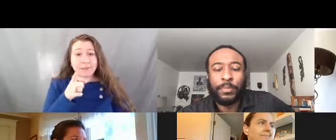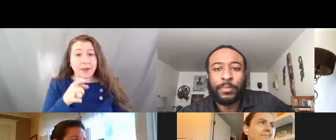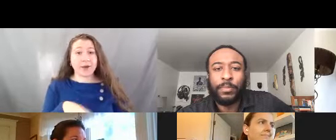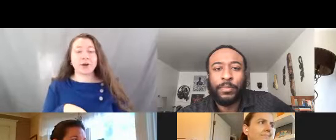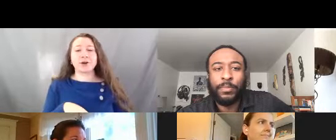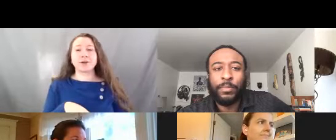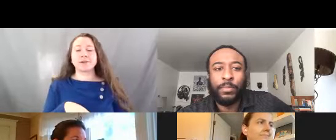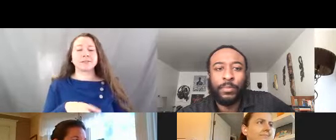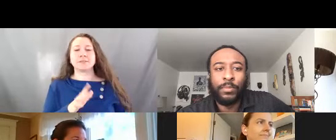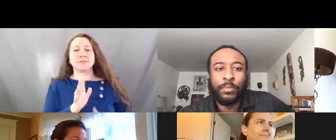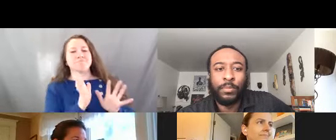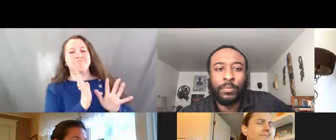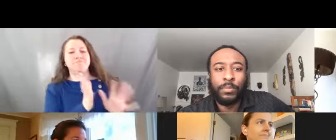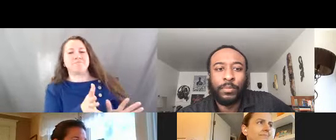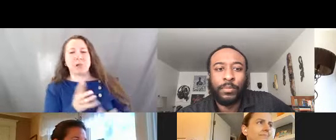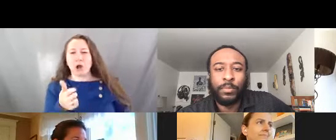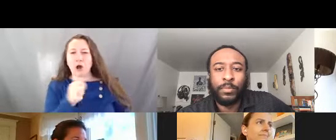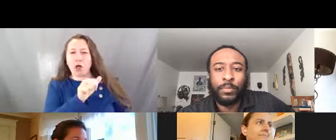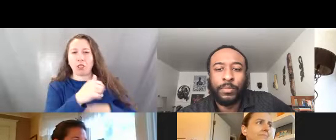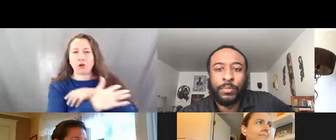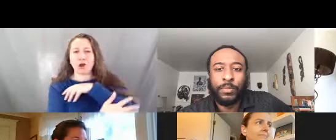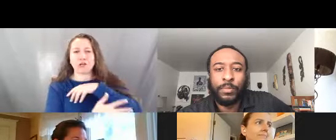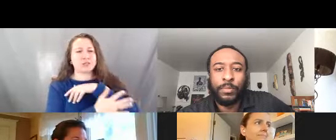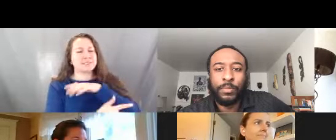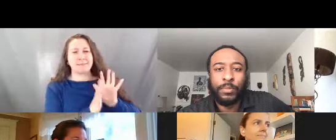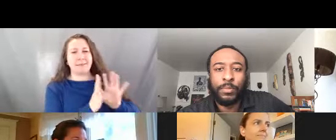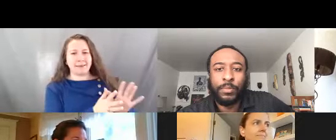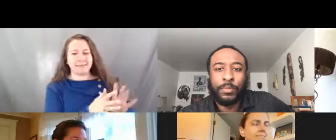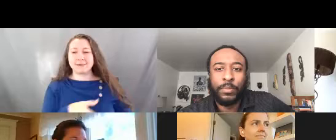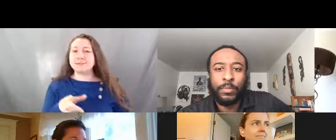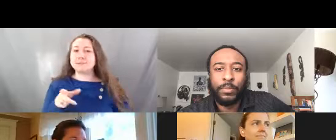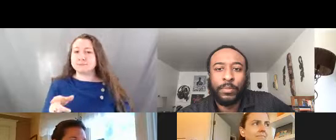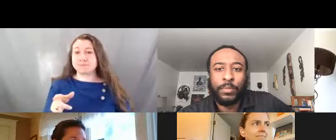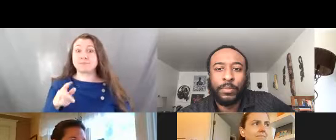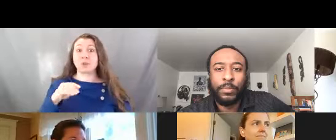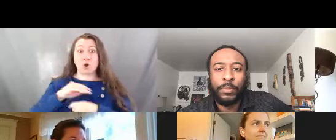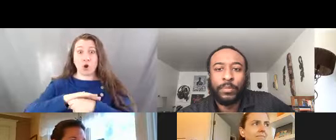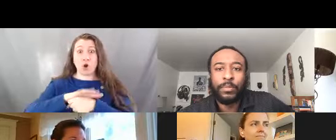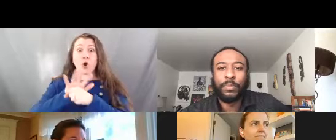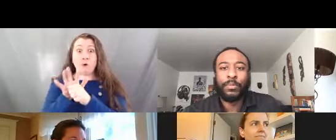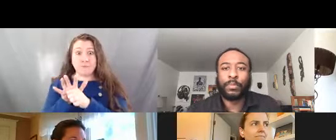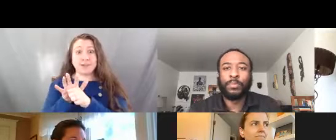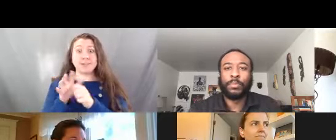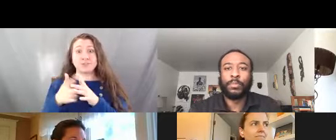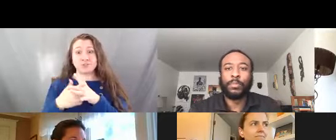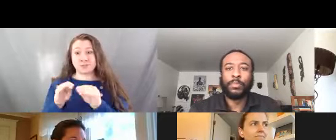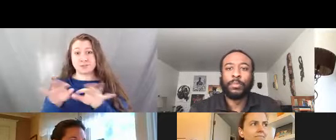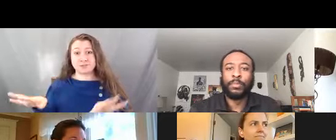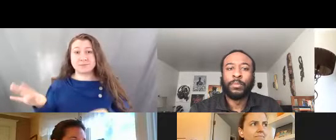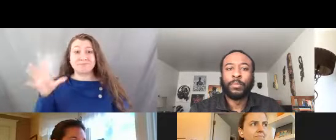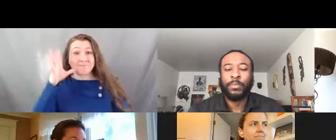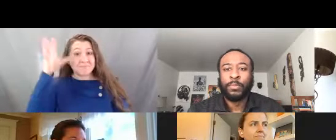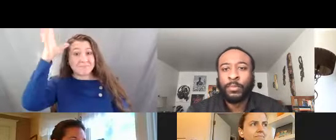idea altogether. And then right during COVID, right during pandemic happened, my parents asked me to